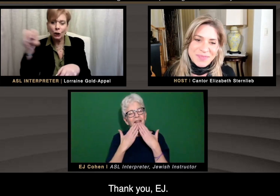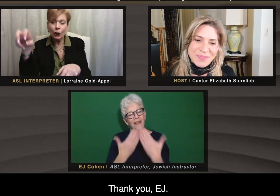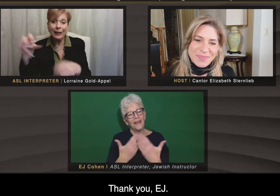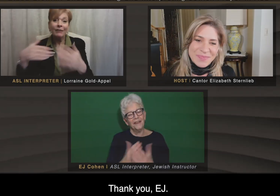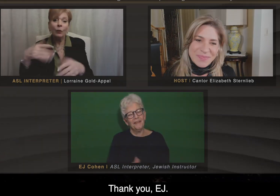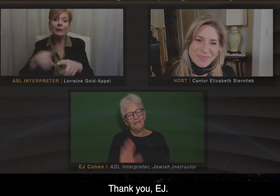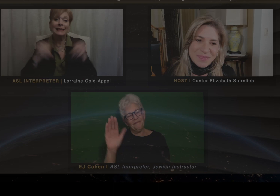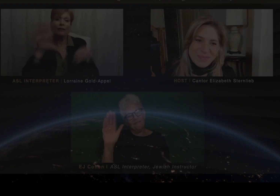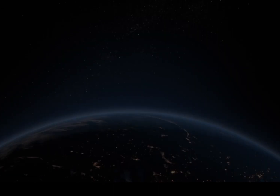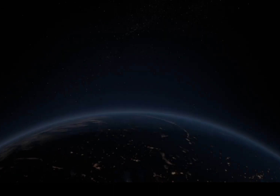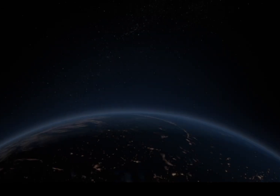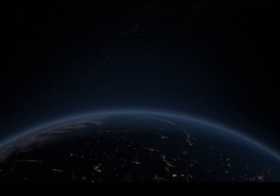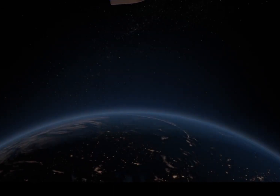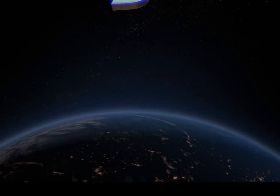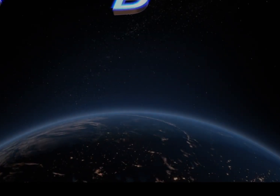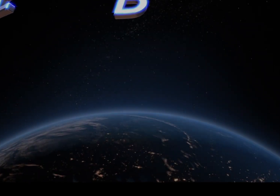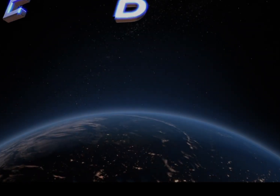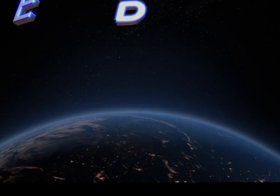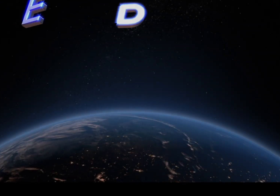EJ.